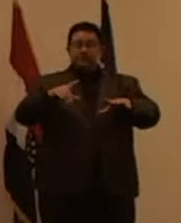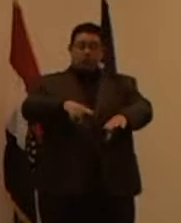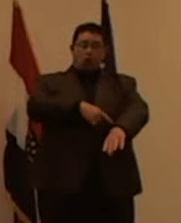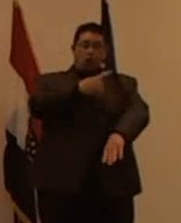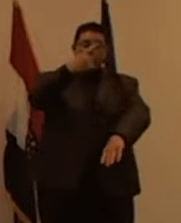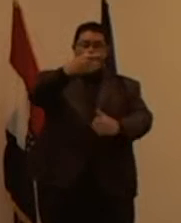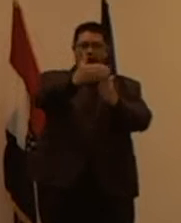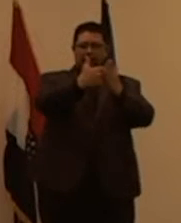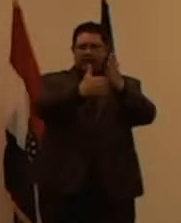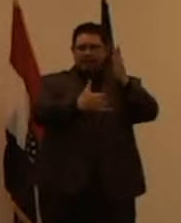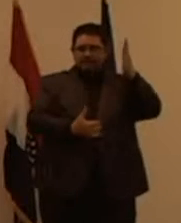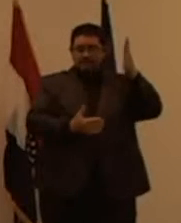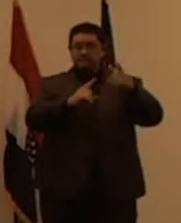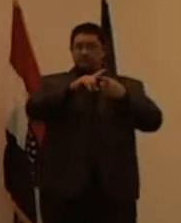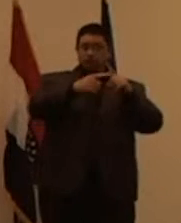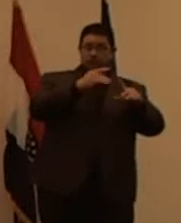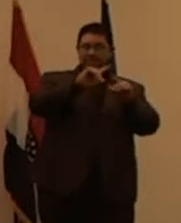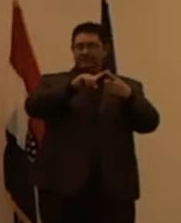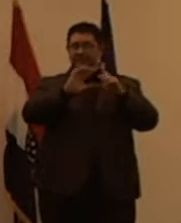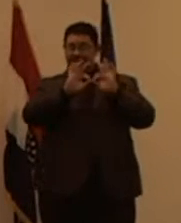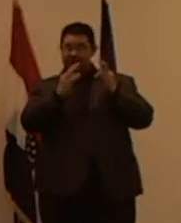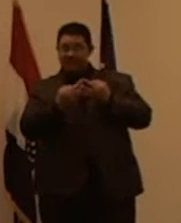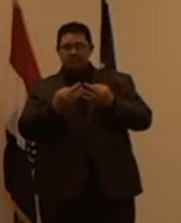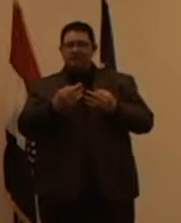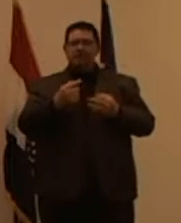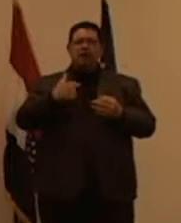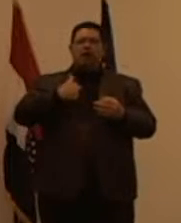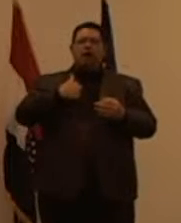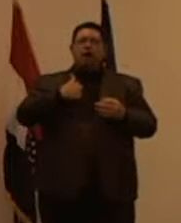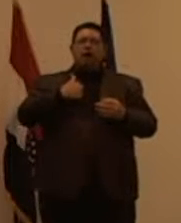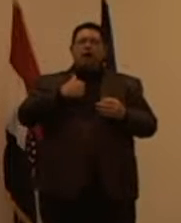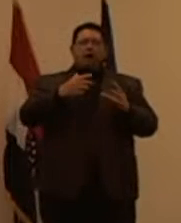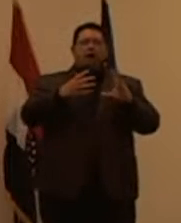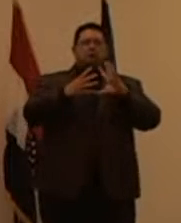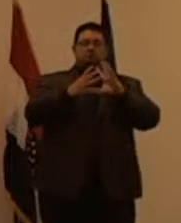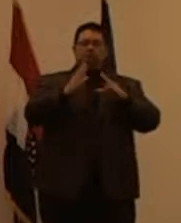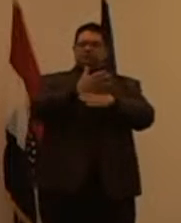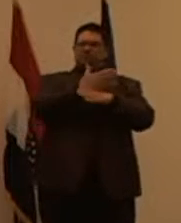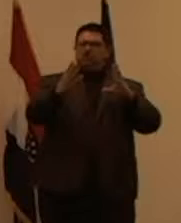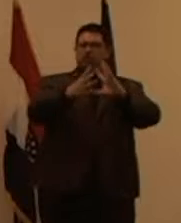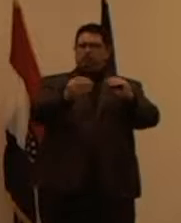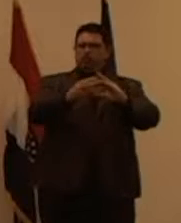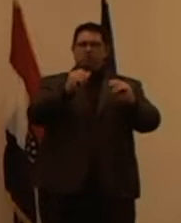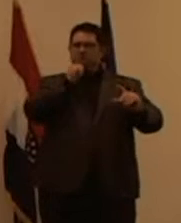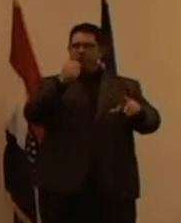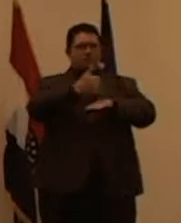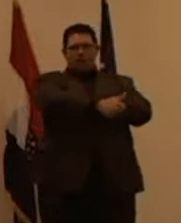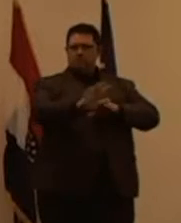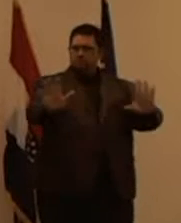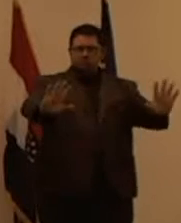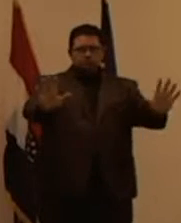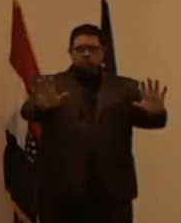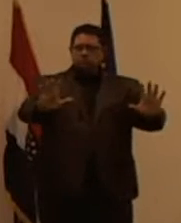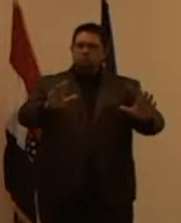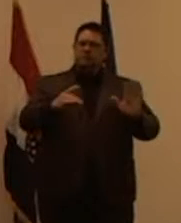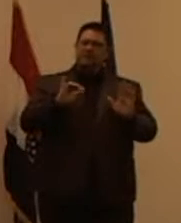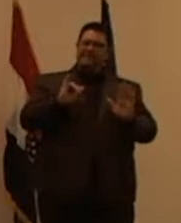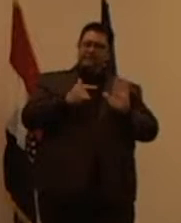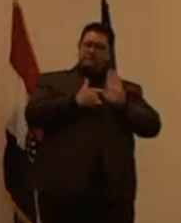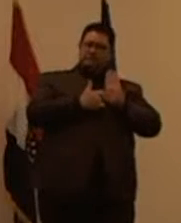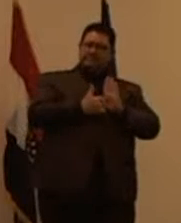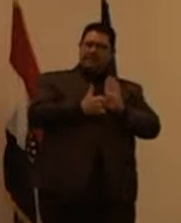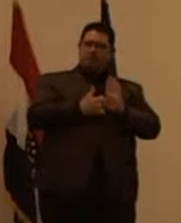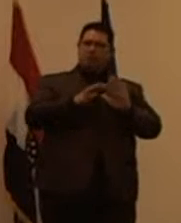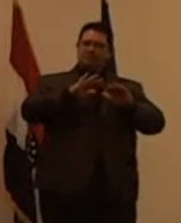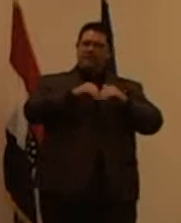family members. And I share this story not really to place blame on any one individual. That's not the point. This is just an example of how